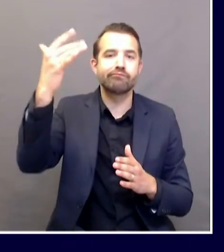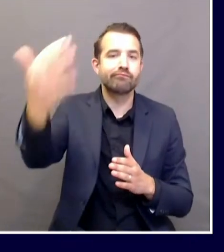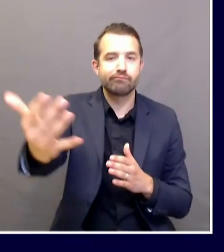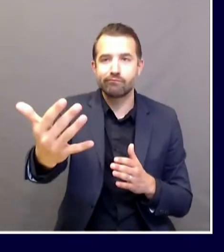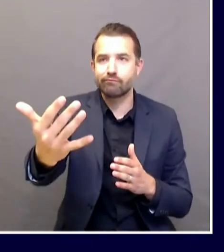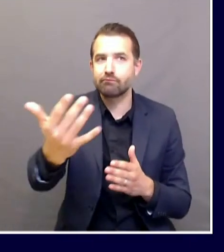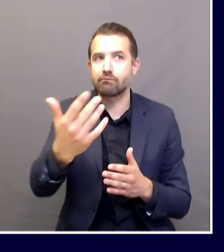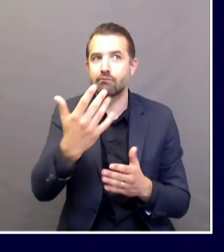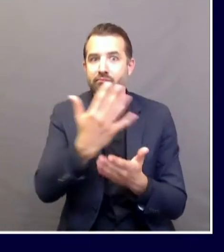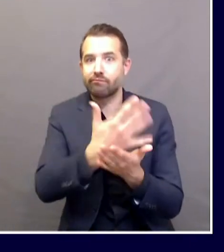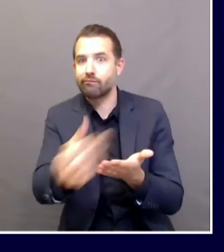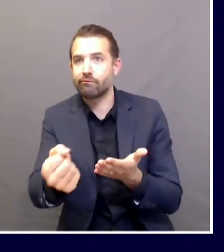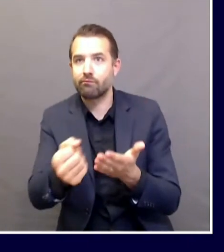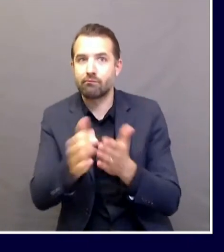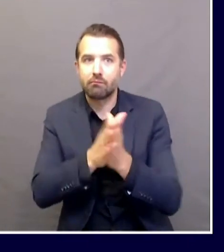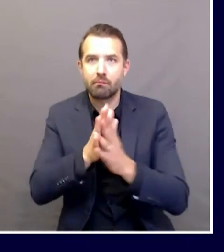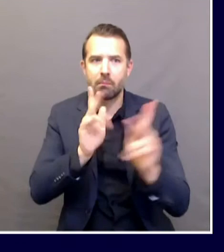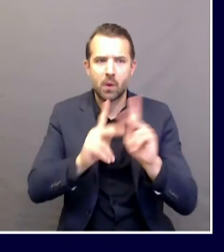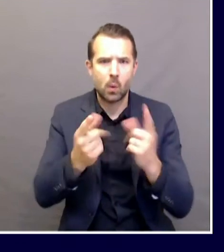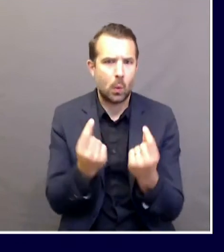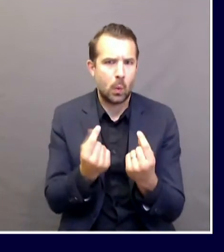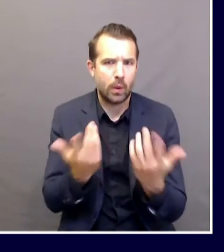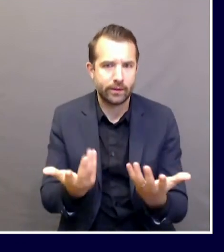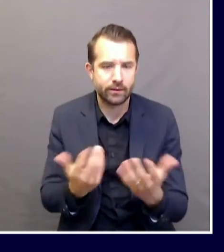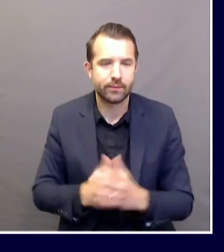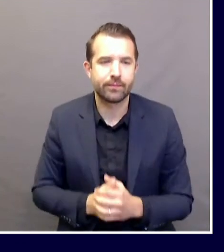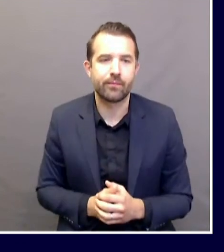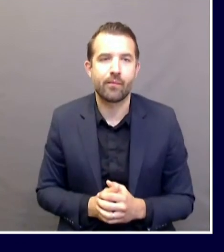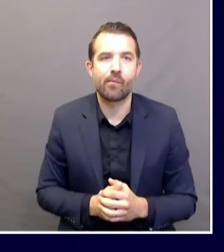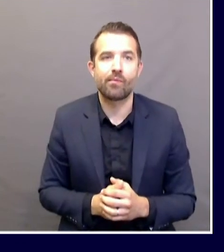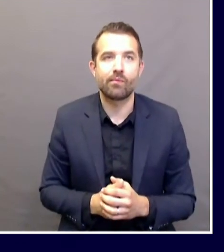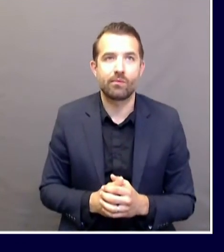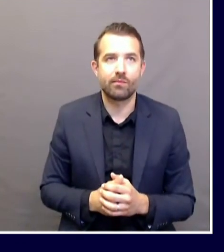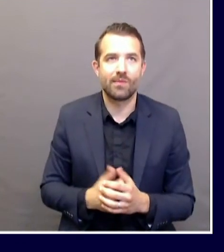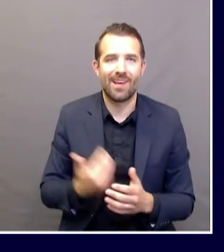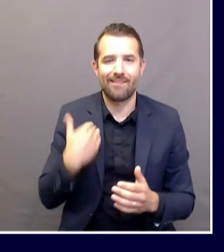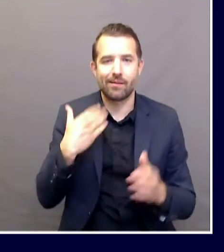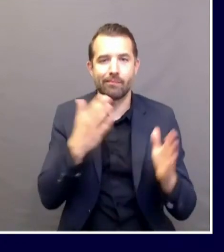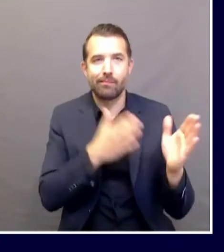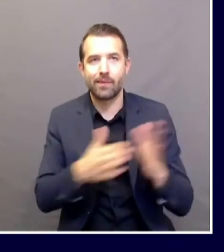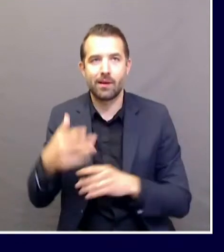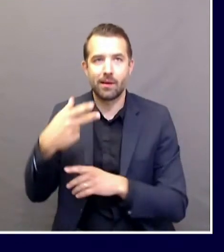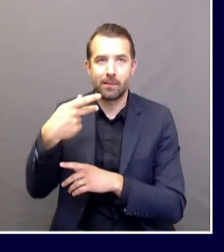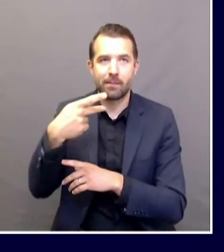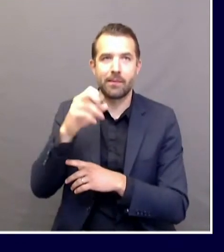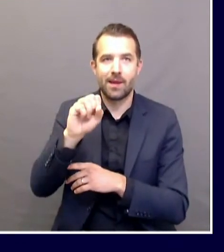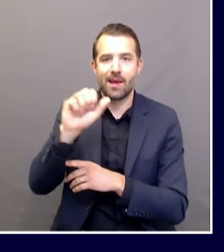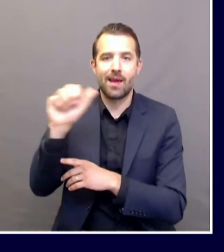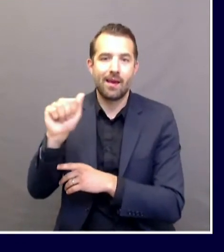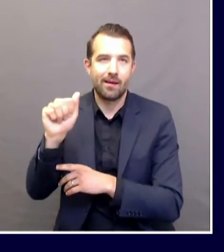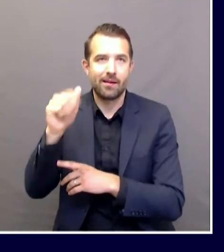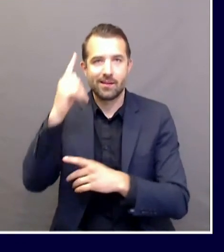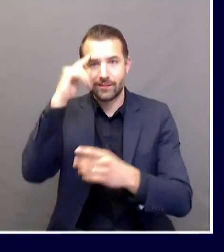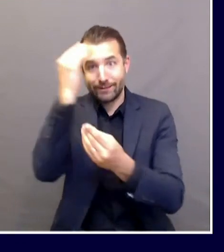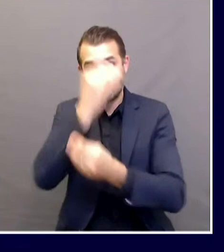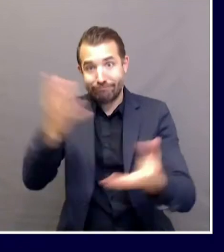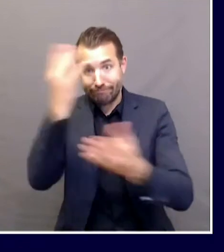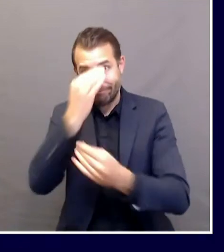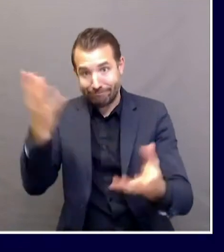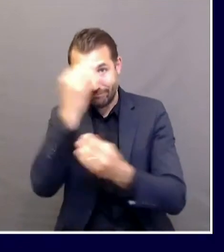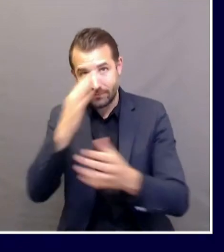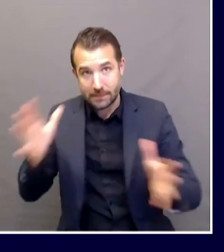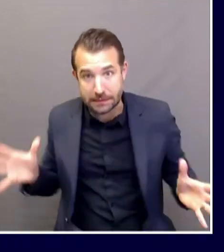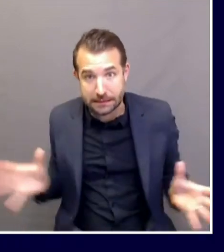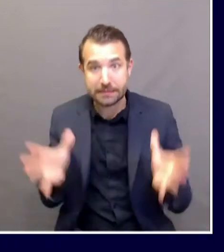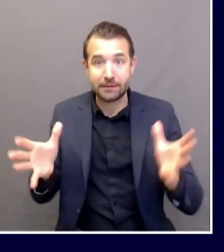place. We've got PSAs that are out there. We've got the conversations that we have. From time to time, as you know, I take